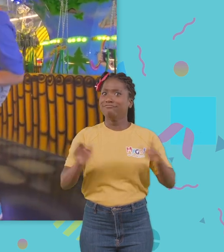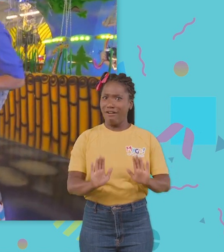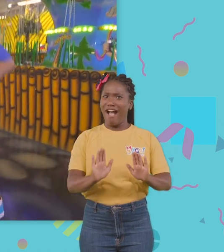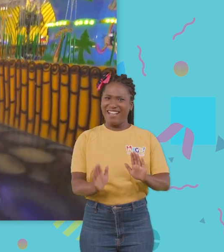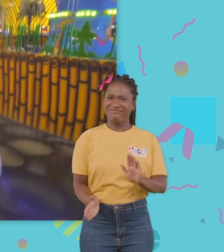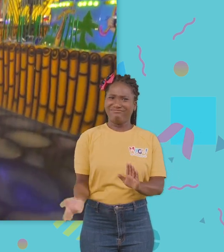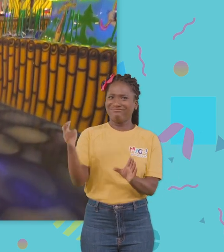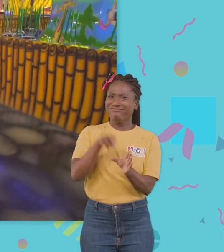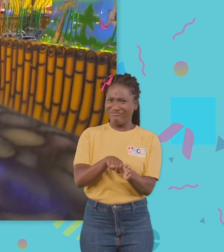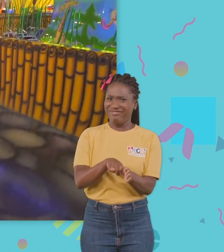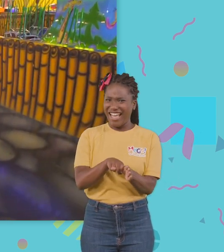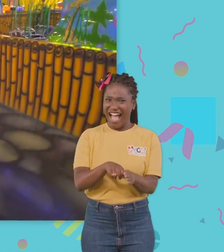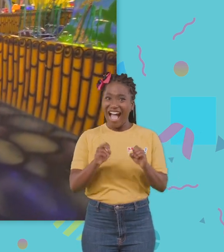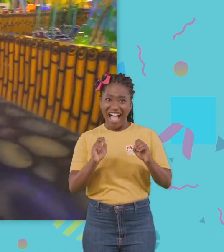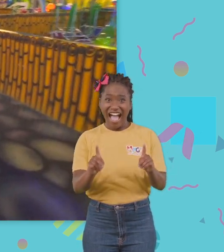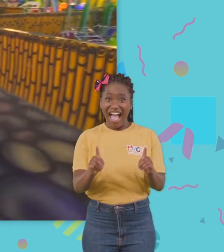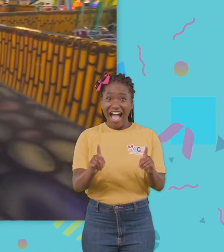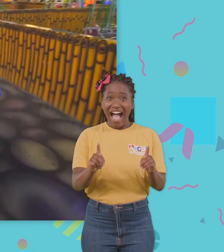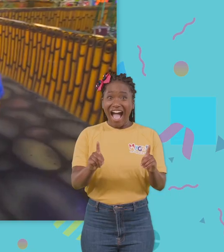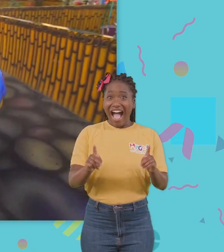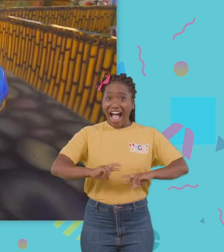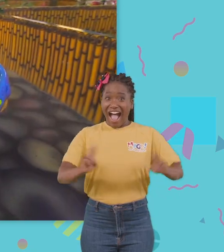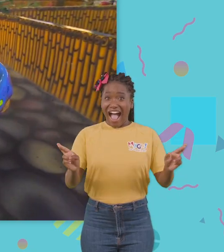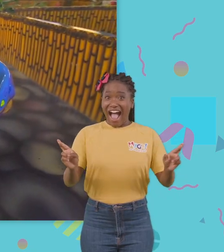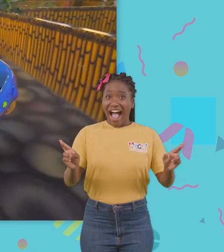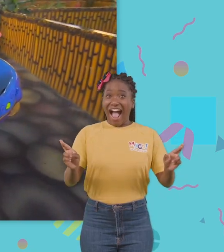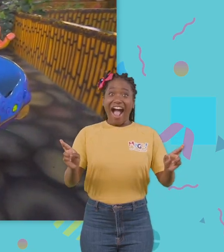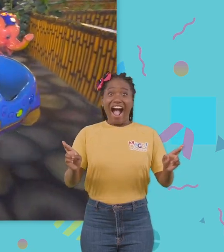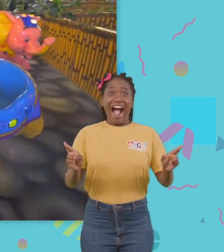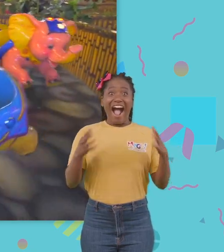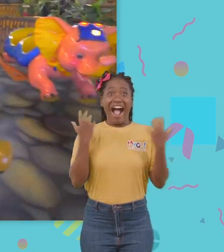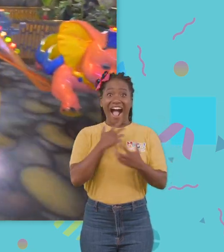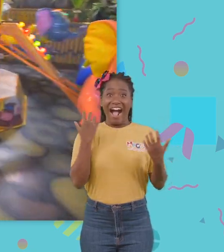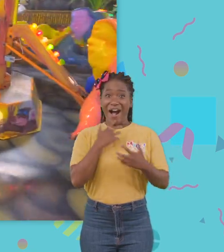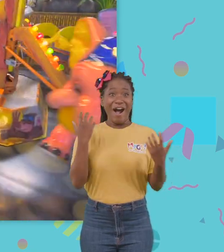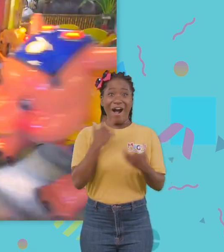Okay, let's ride. Okay, here we go.